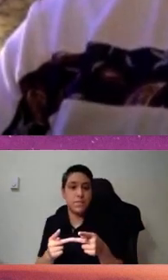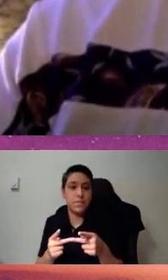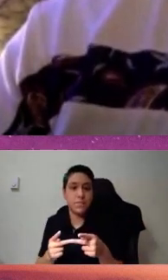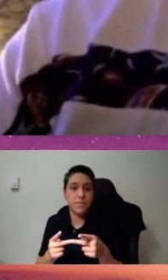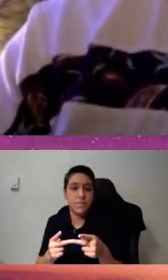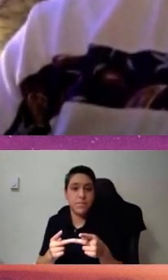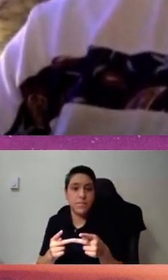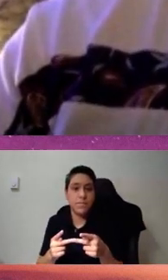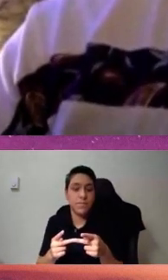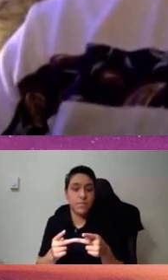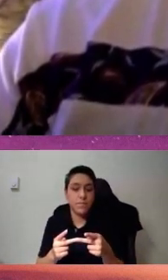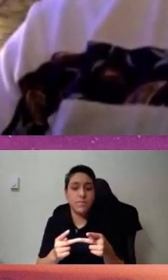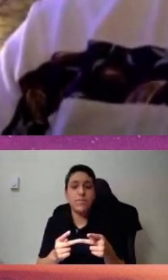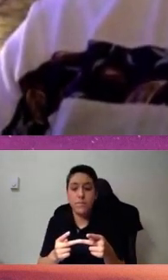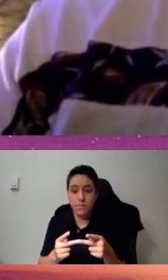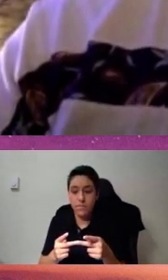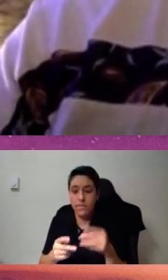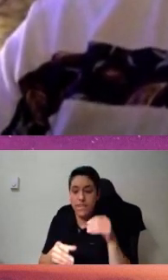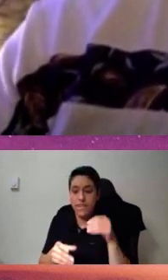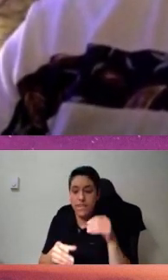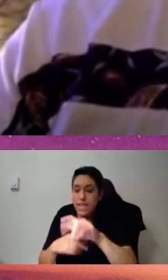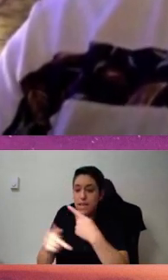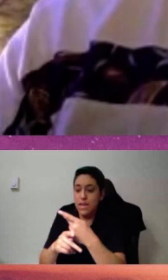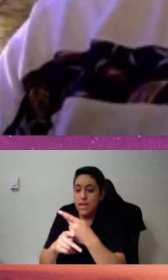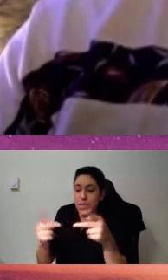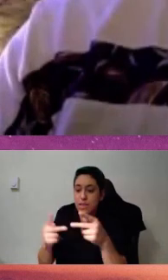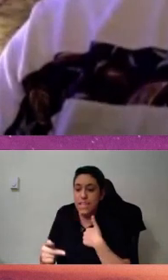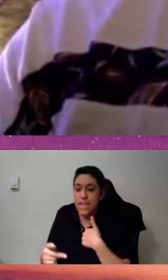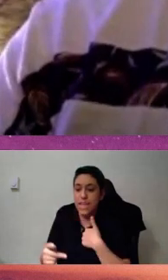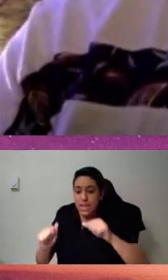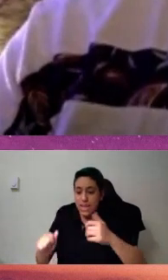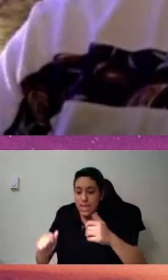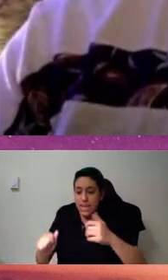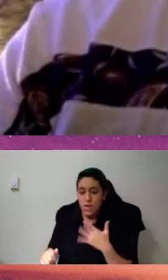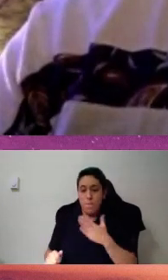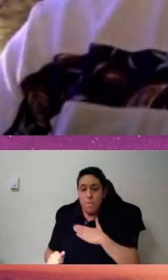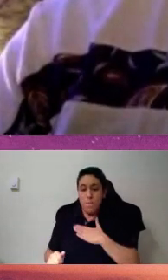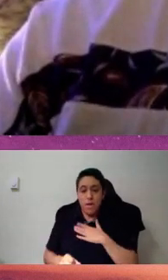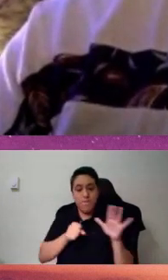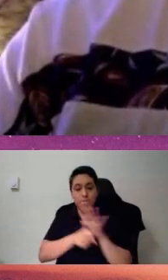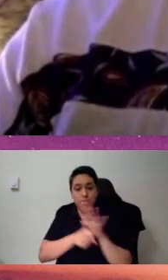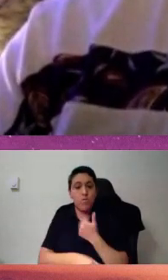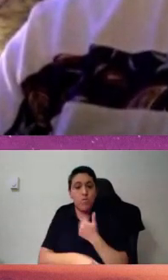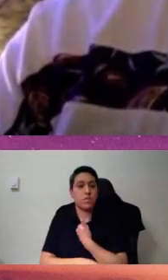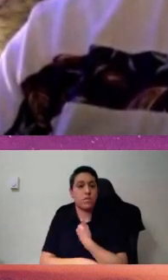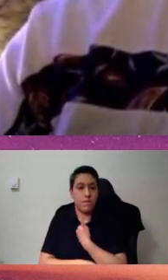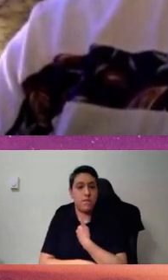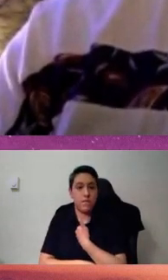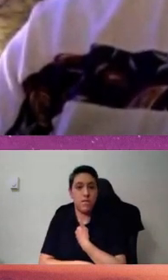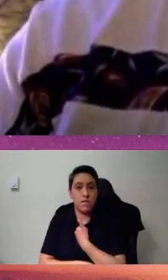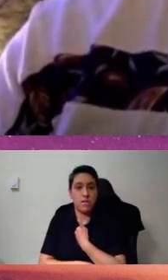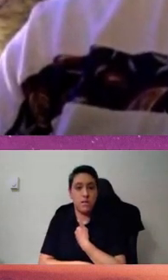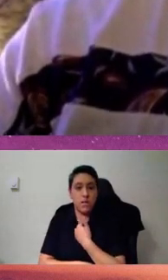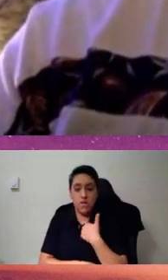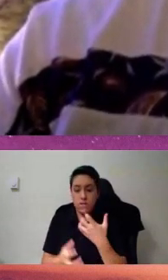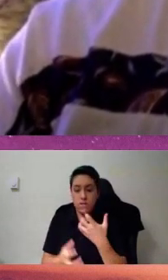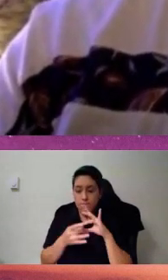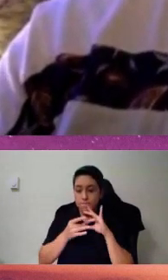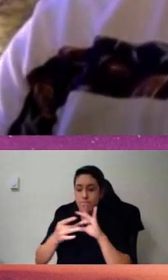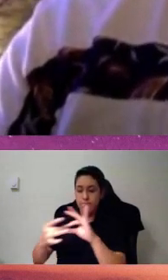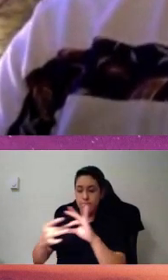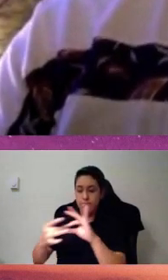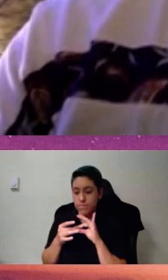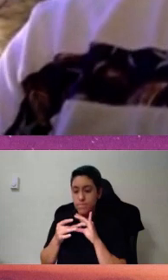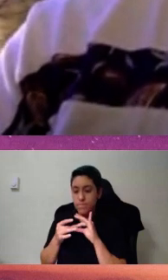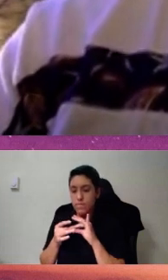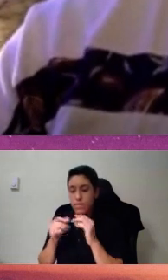soak up that healing, and get those downloads, as I like to call them, into my being, by being with those trees,